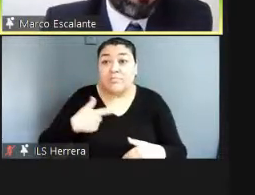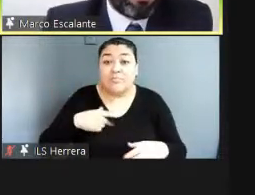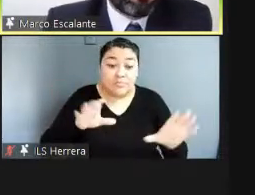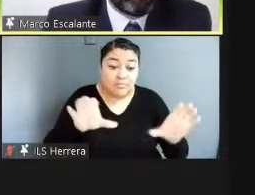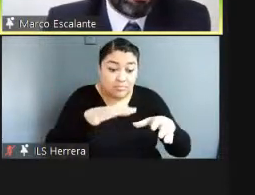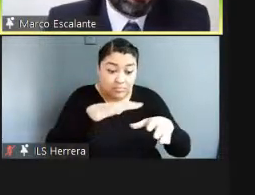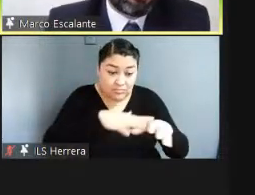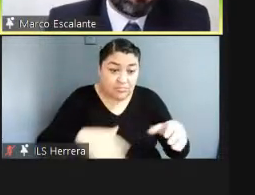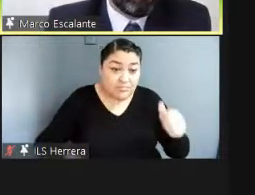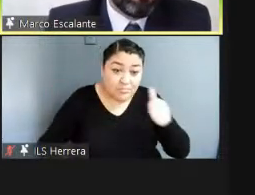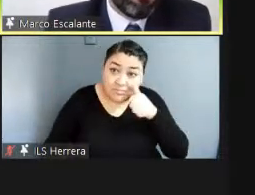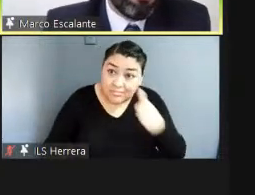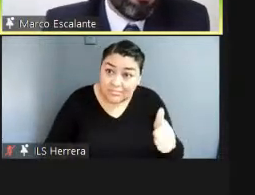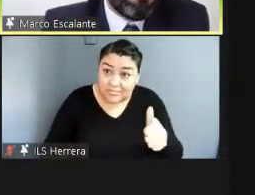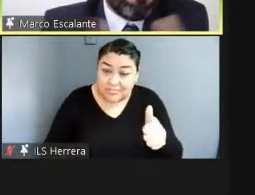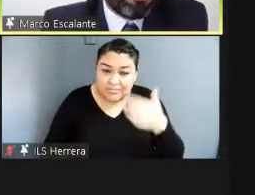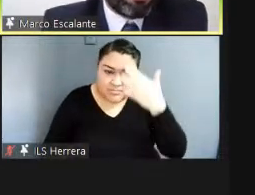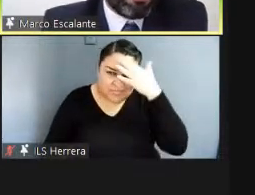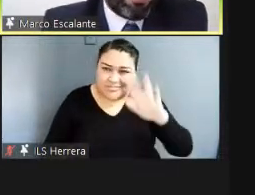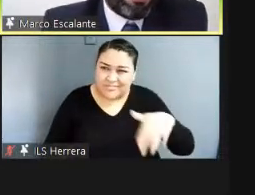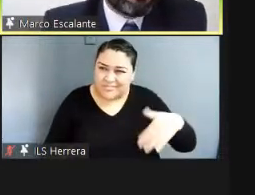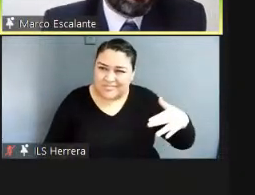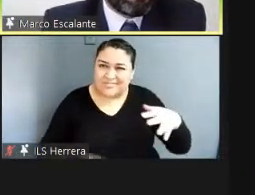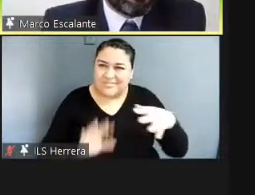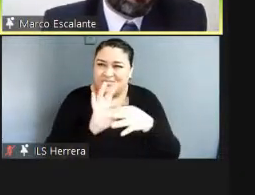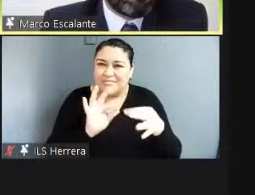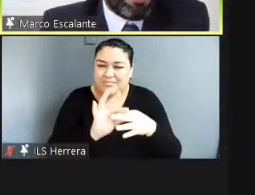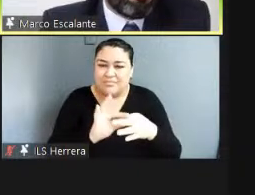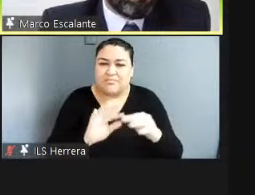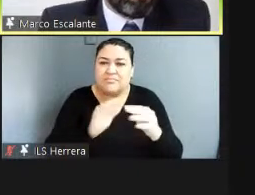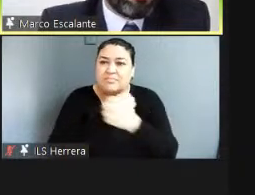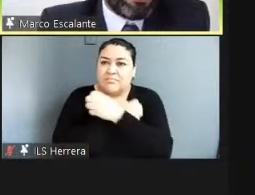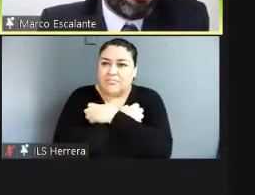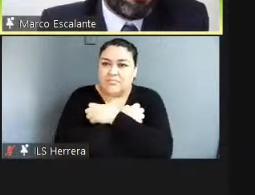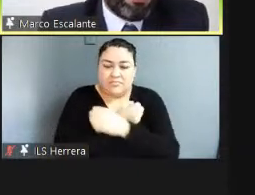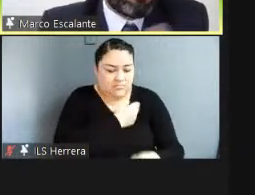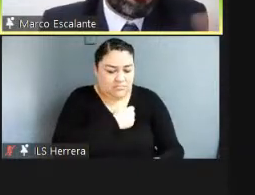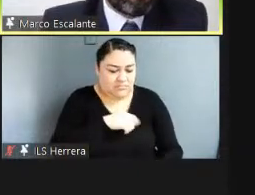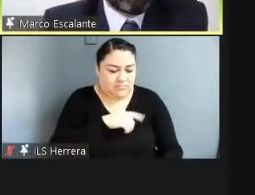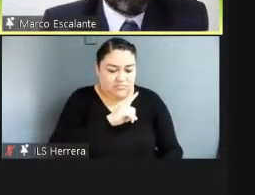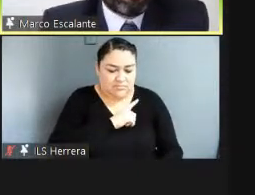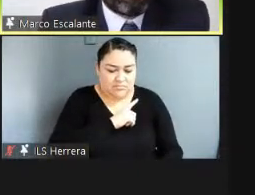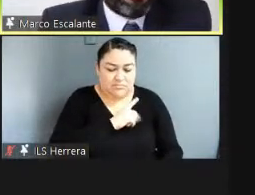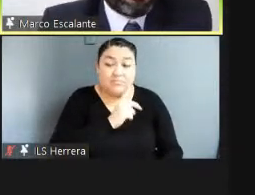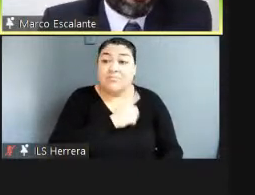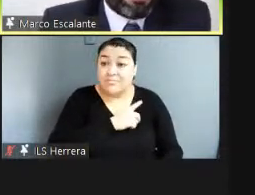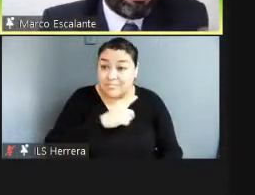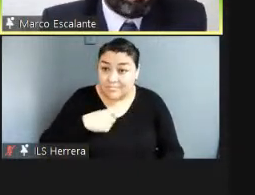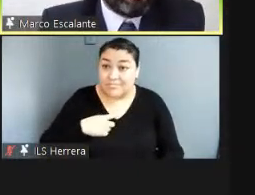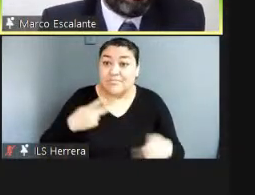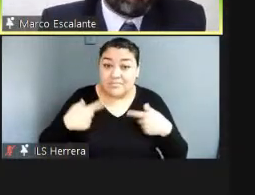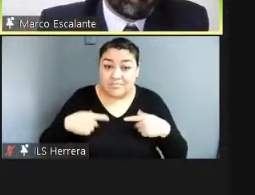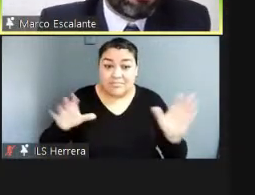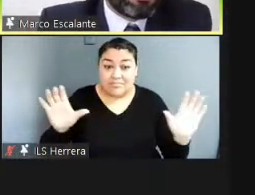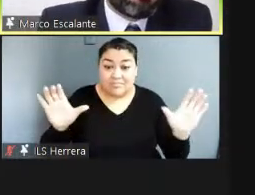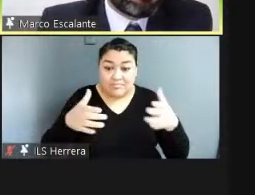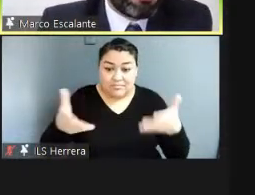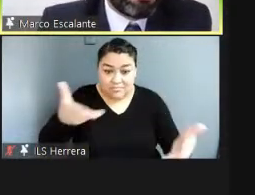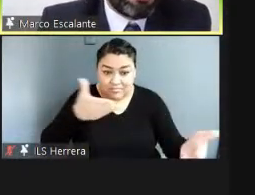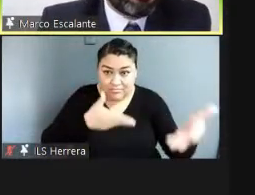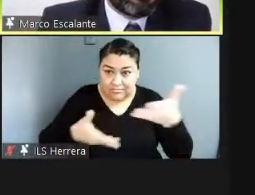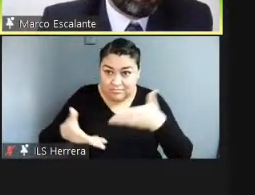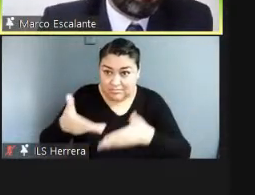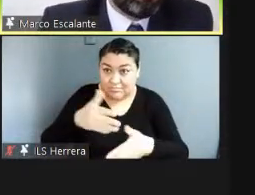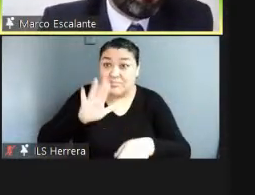is fundamental, and that's why I spoke about health education. We need to know how to work in a